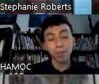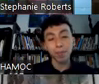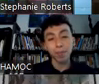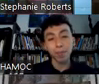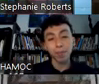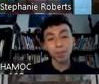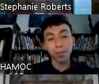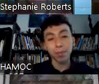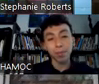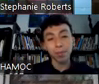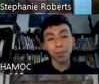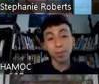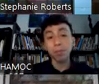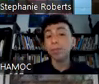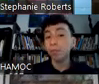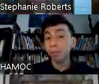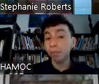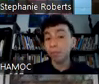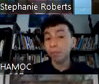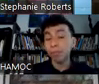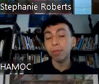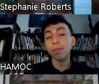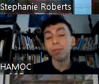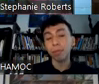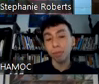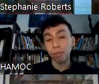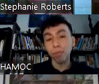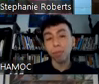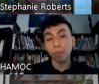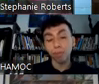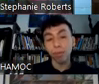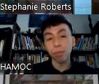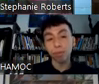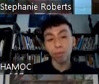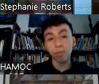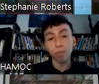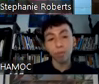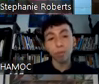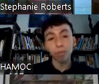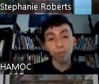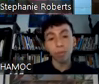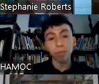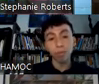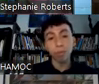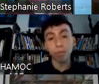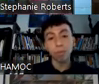I didn't think it was too successful technique wise, but I like where it went